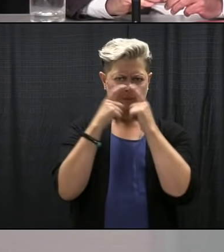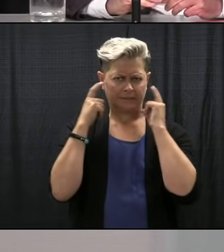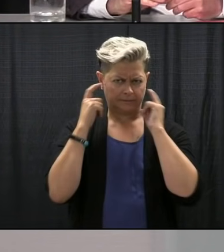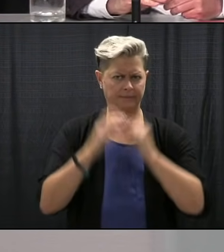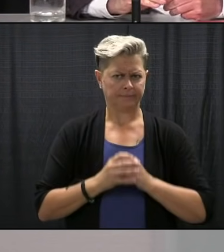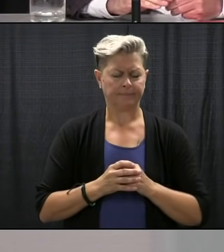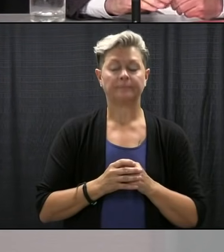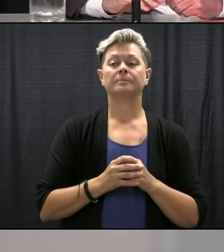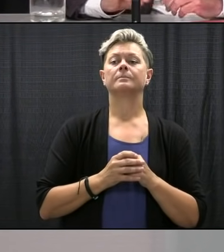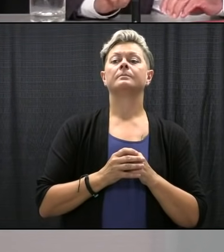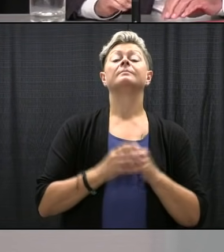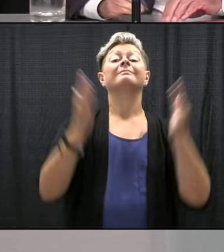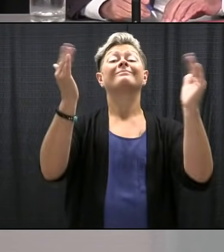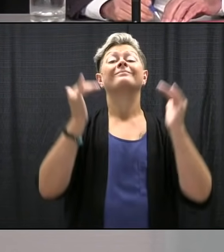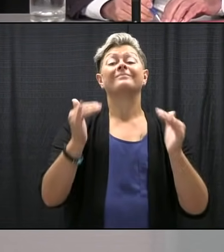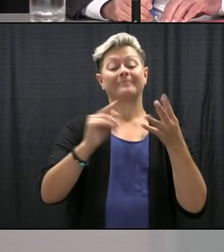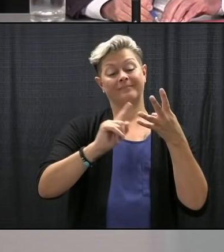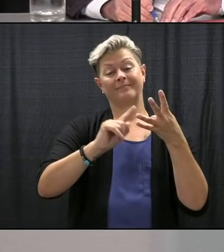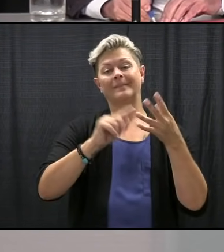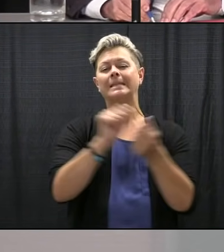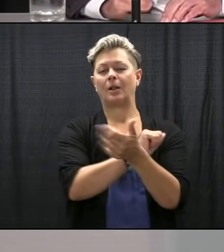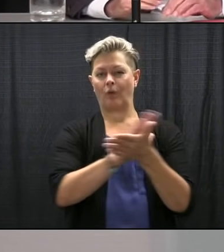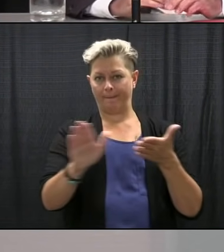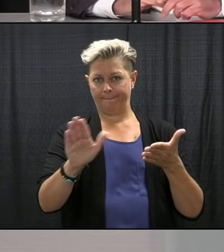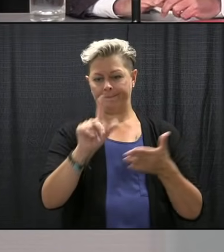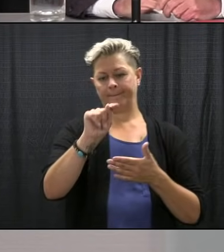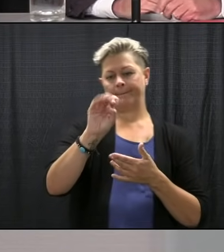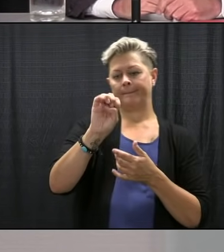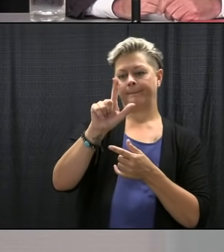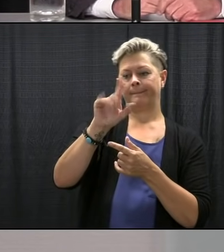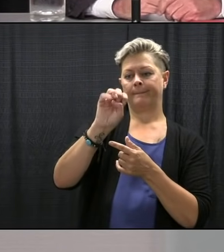Peter Jackson with the Telegram. Do you have a final question?